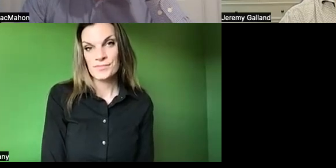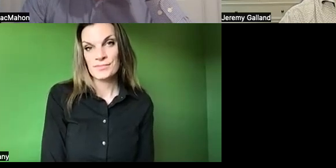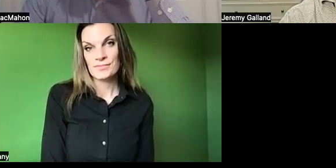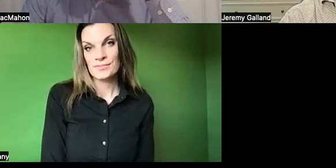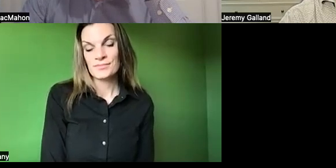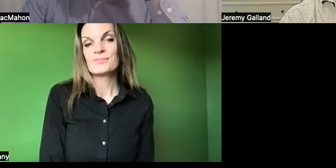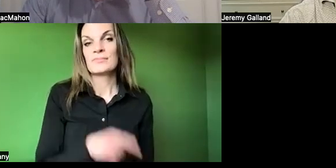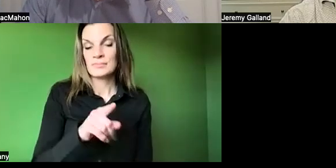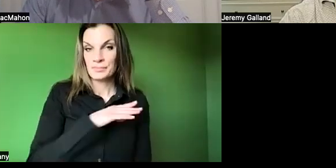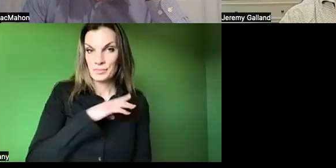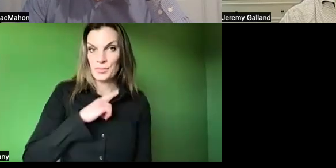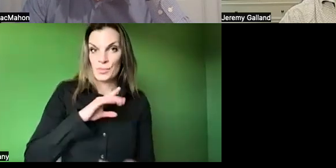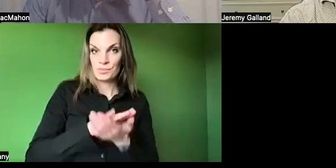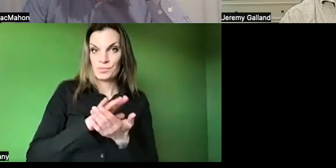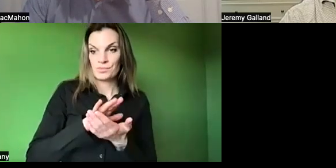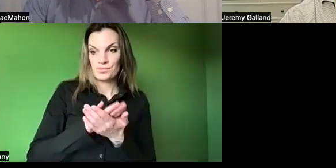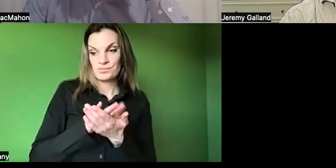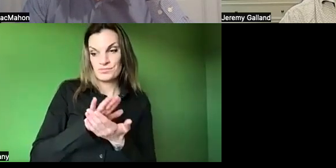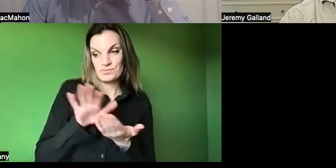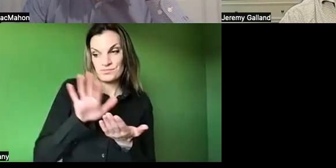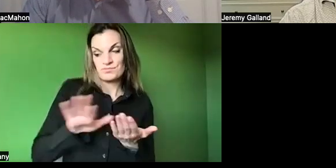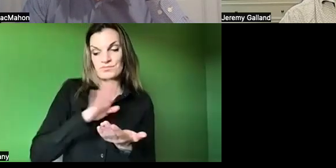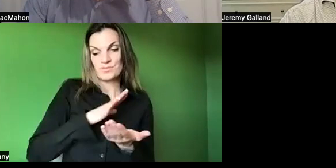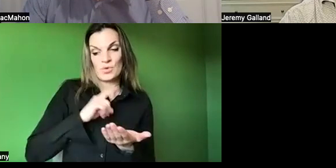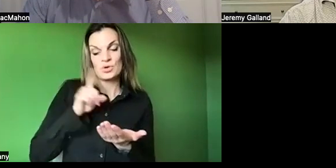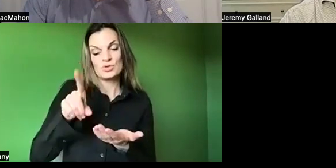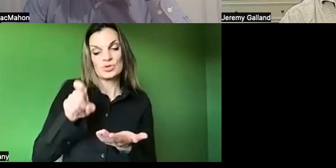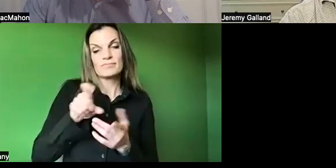I think the board's response should be to listen